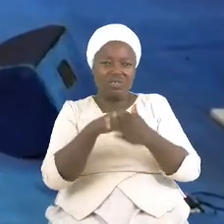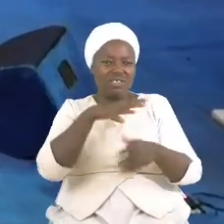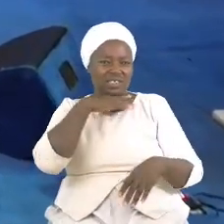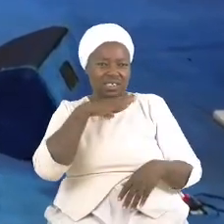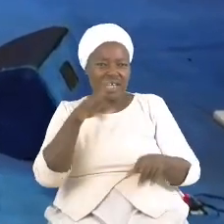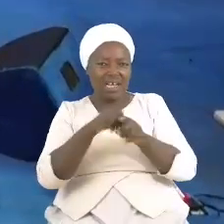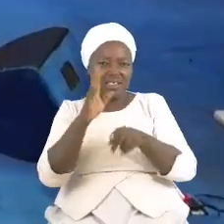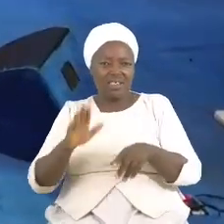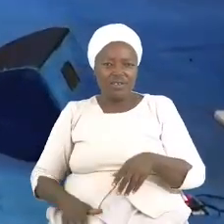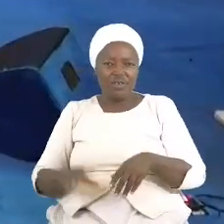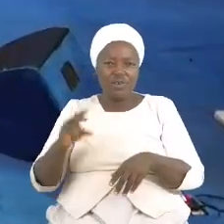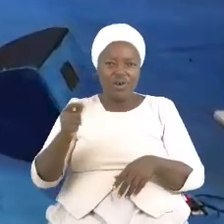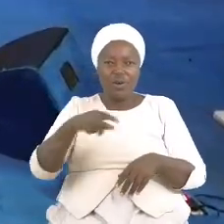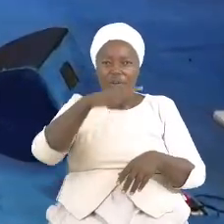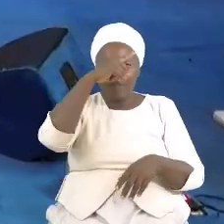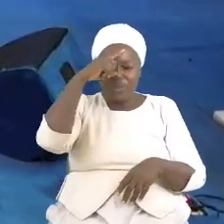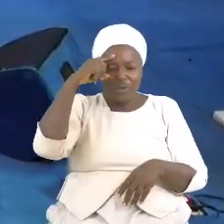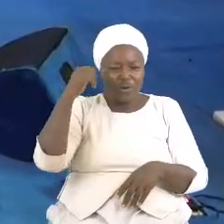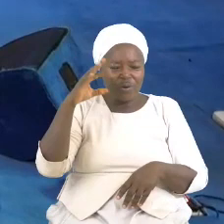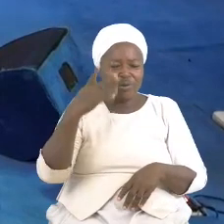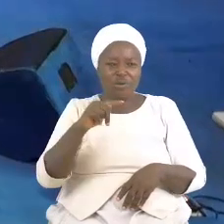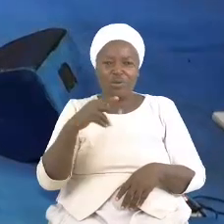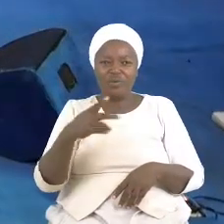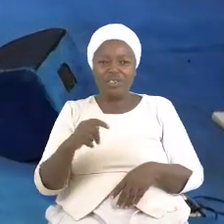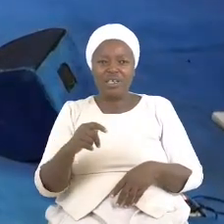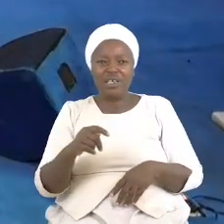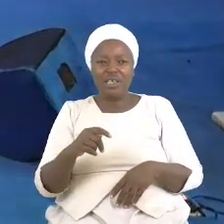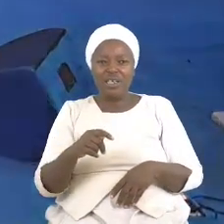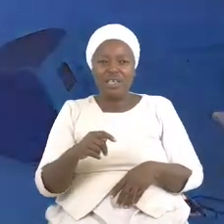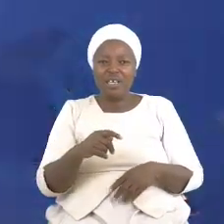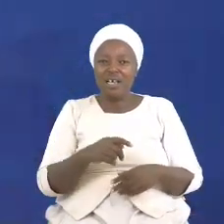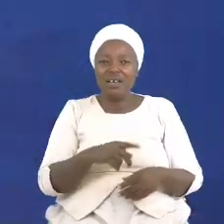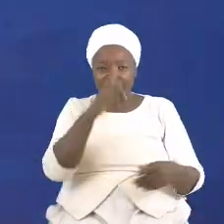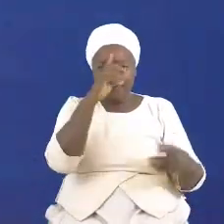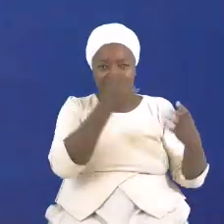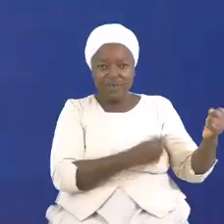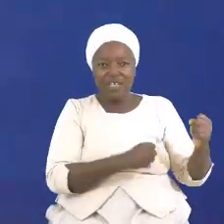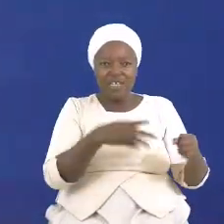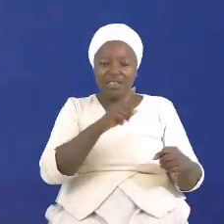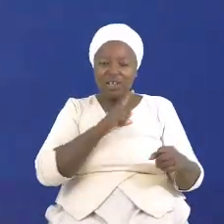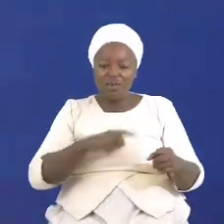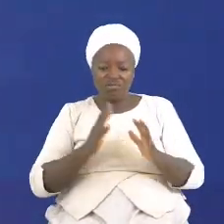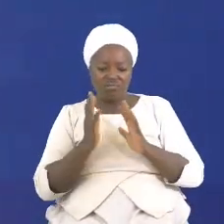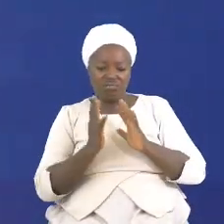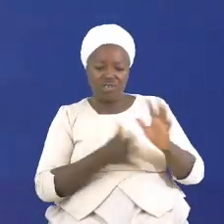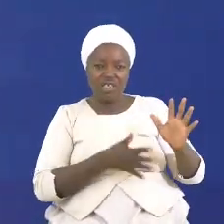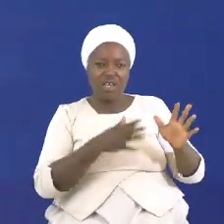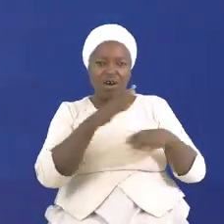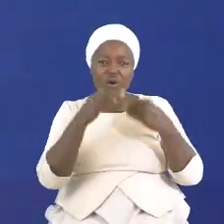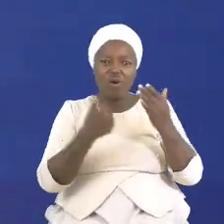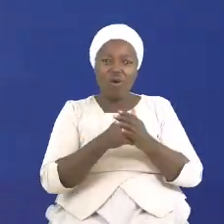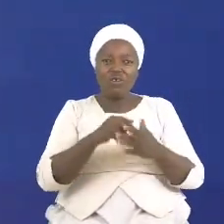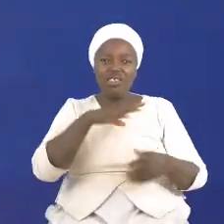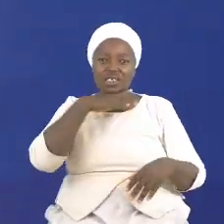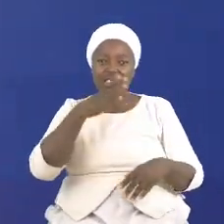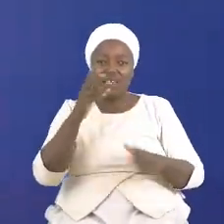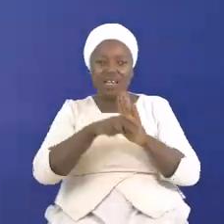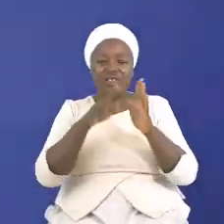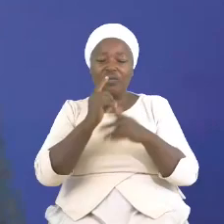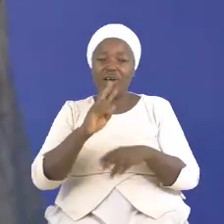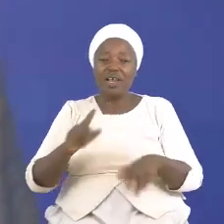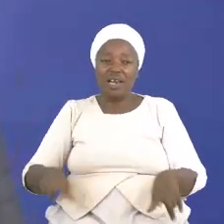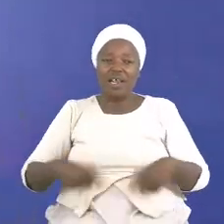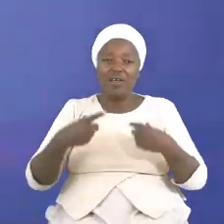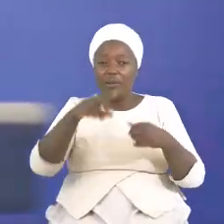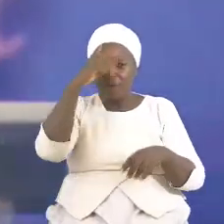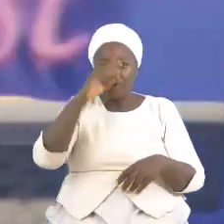faith. The Lord looked away from the defilement of her life because of her faith. He didn't